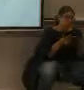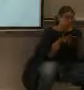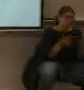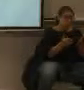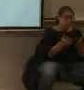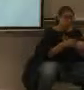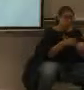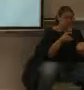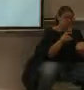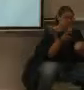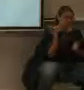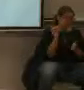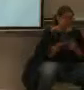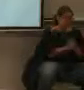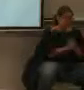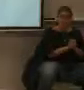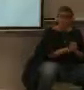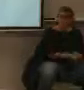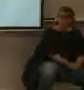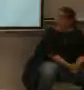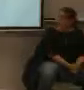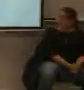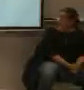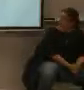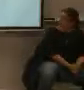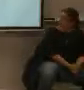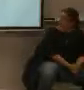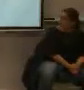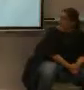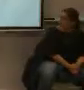to take advantage of that.